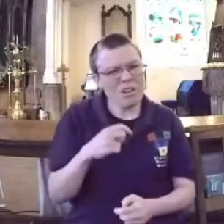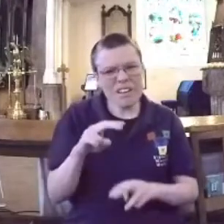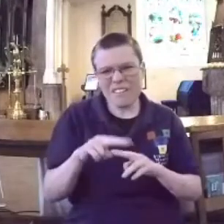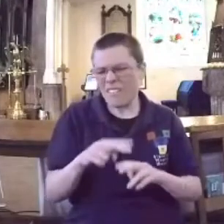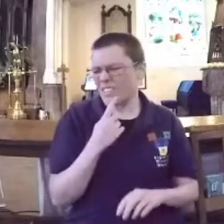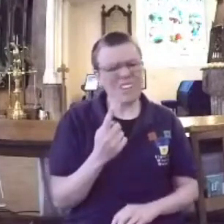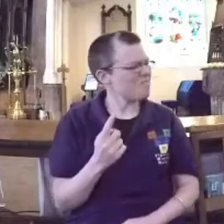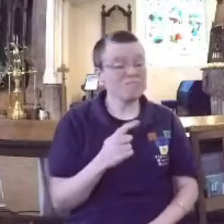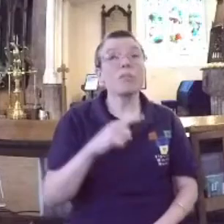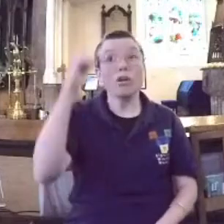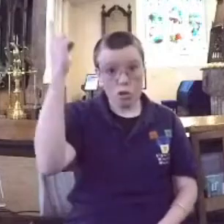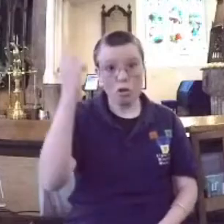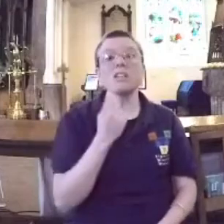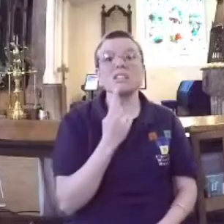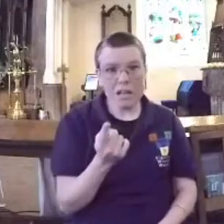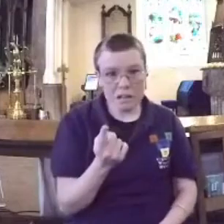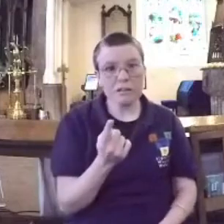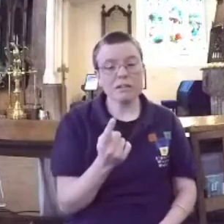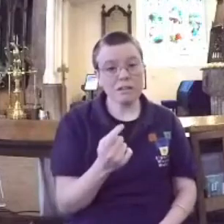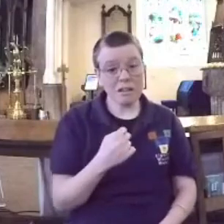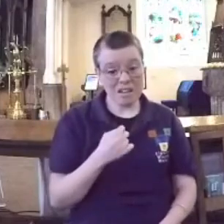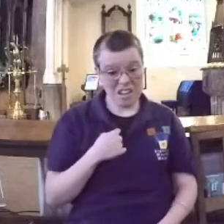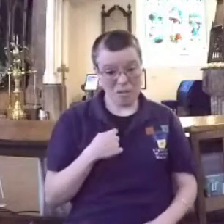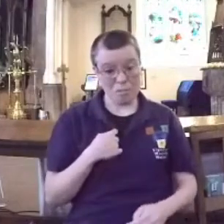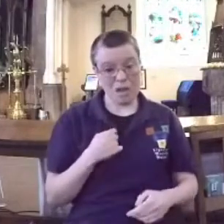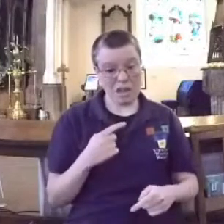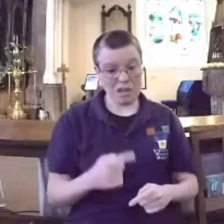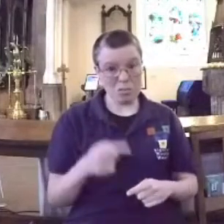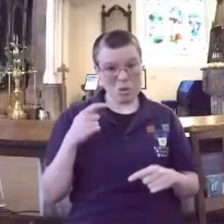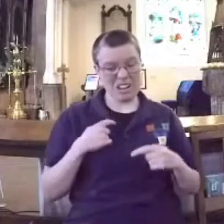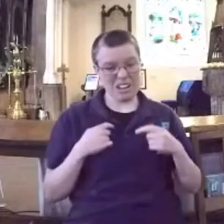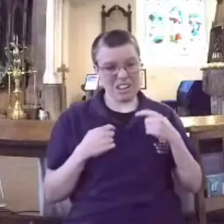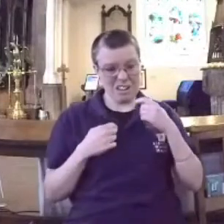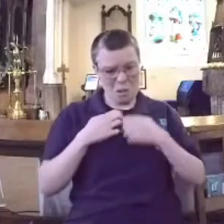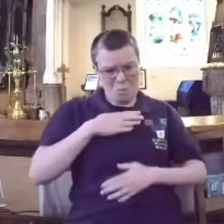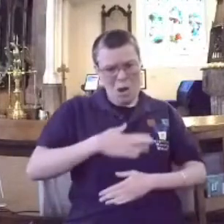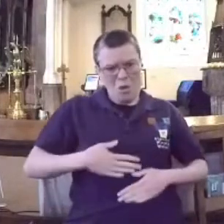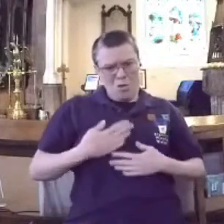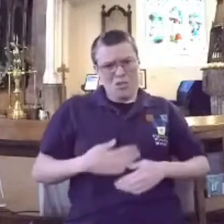And my immediate reaction, of course, was to break down in tears.